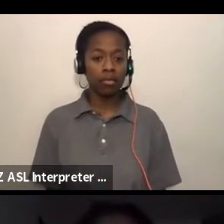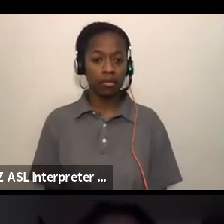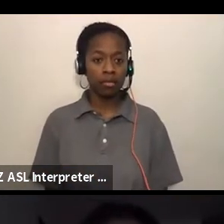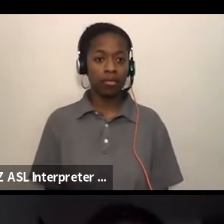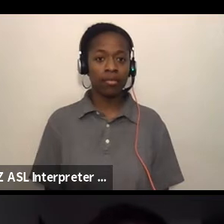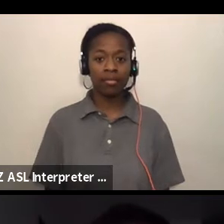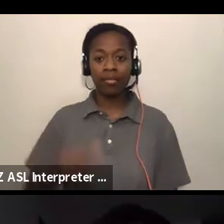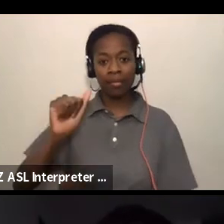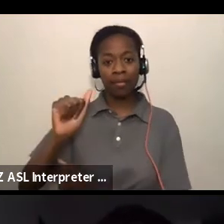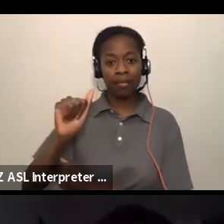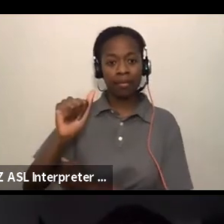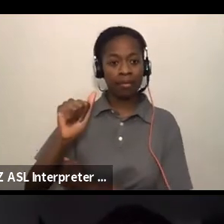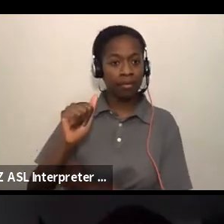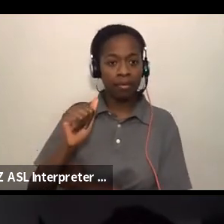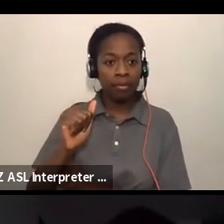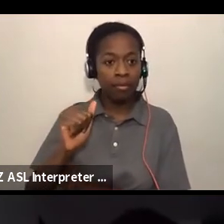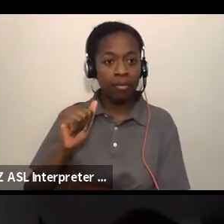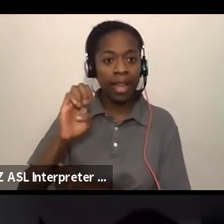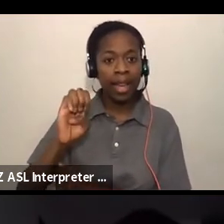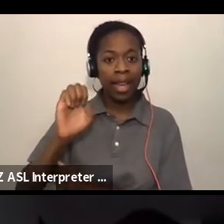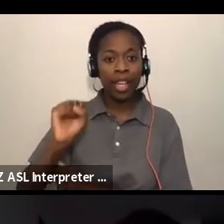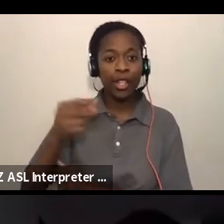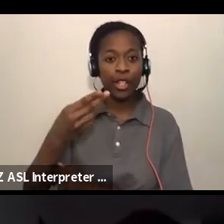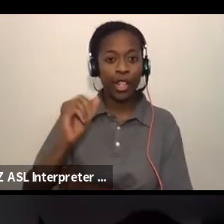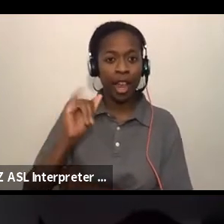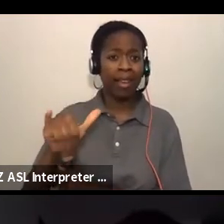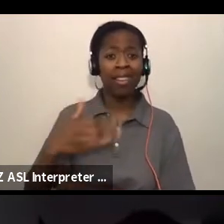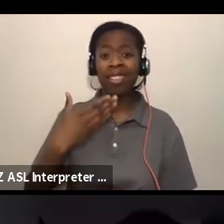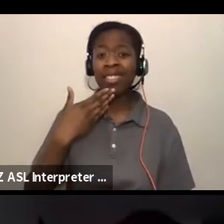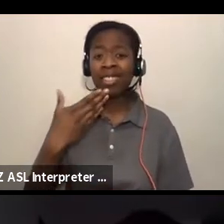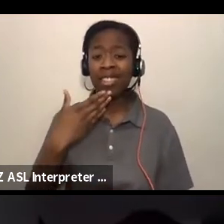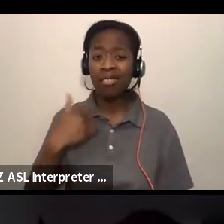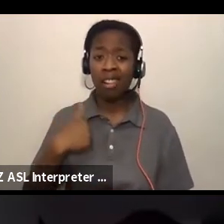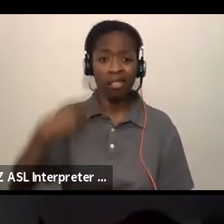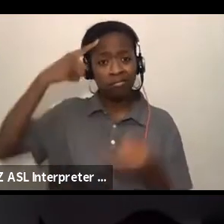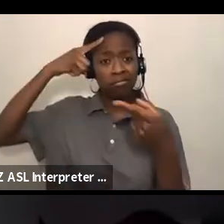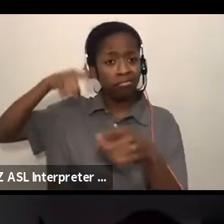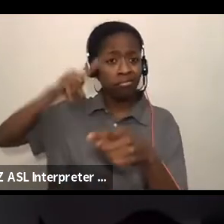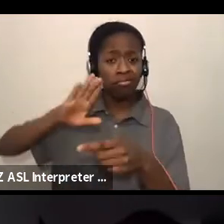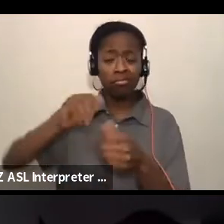Thank you so much, Wariboko. I agree wholeheartedly with a lot of things that you said.